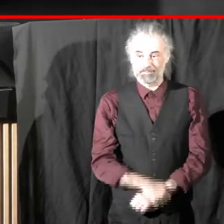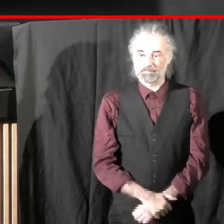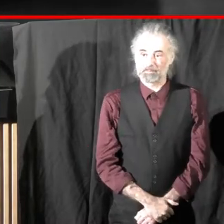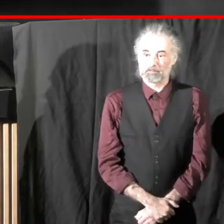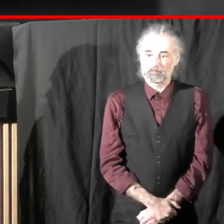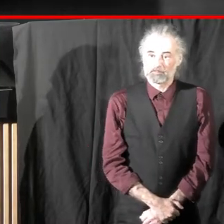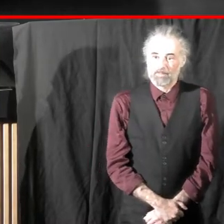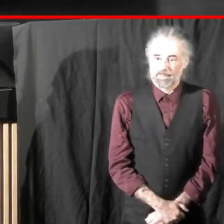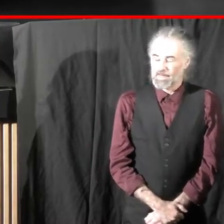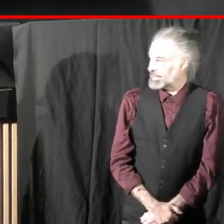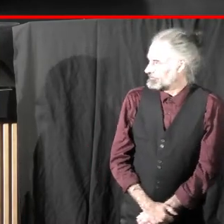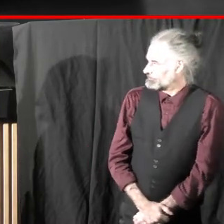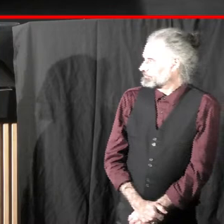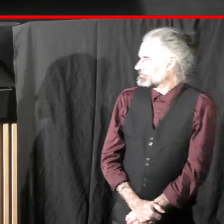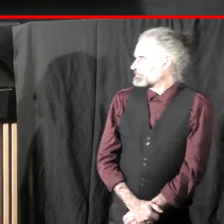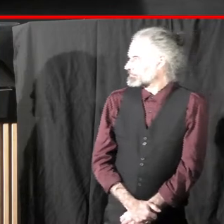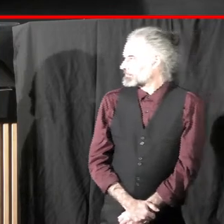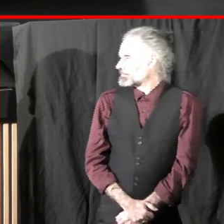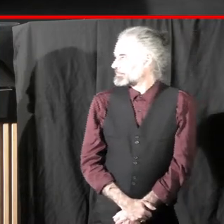Resistance.